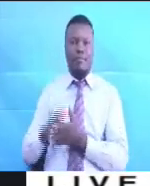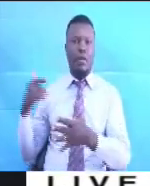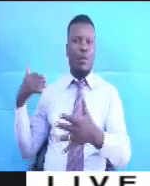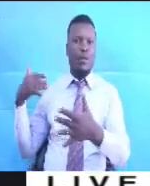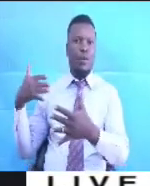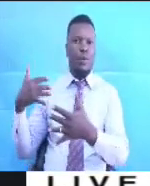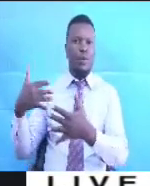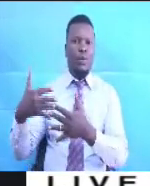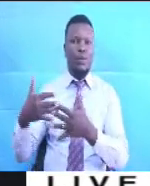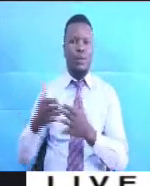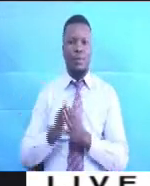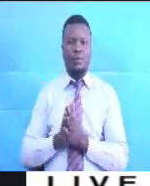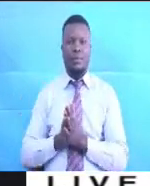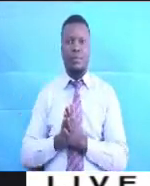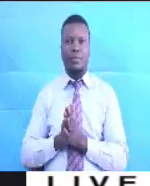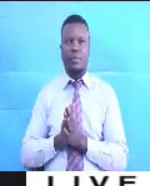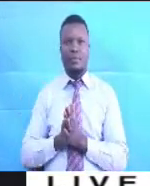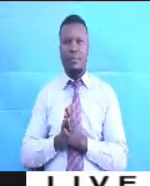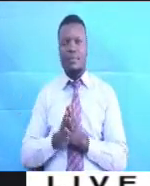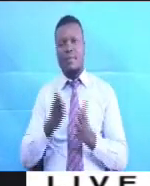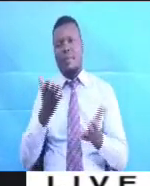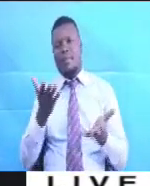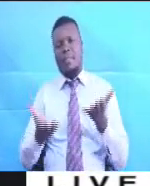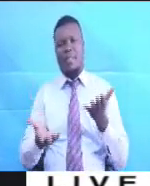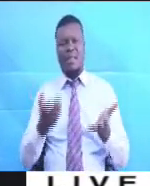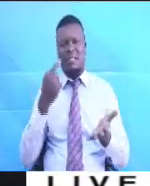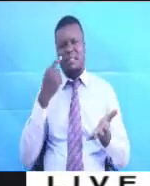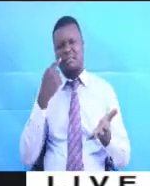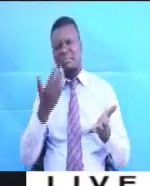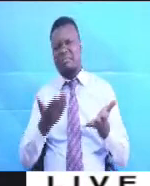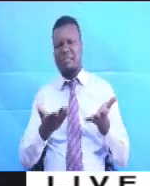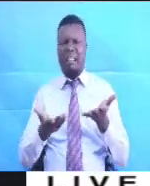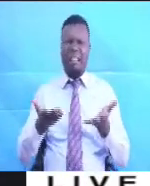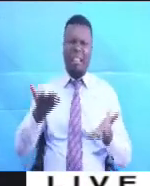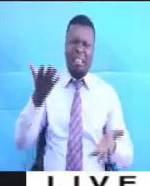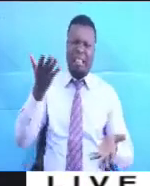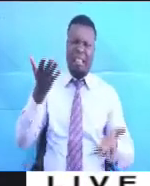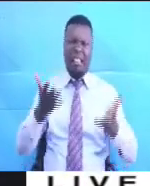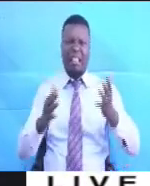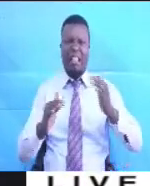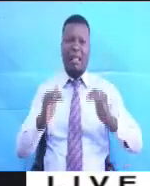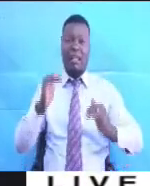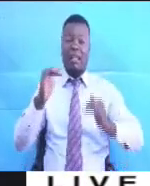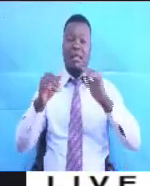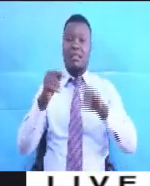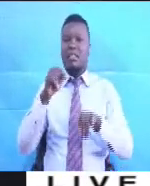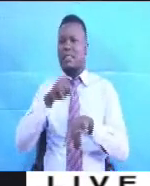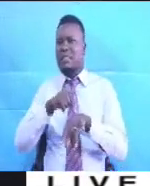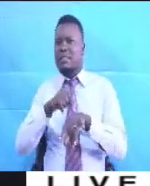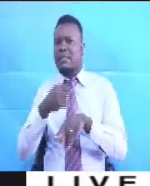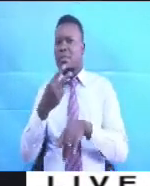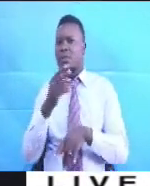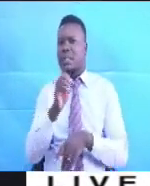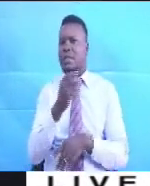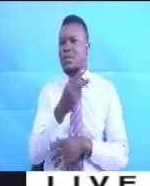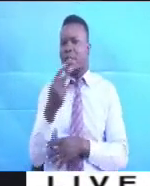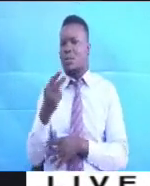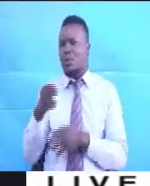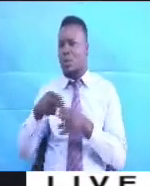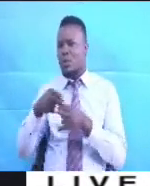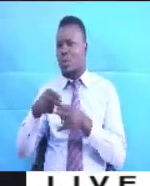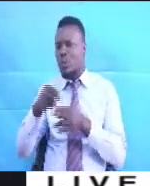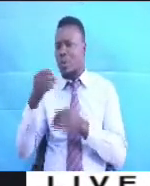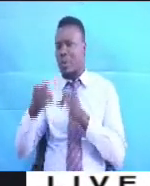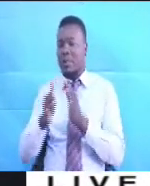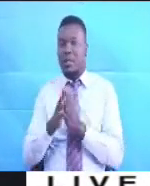a decade. We only saw inflation begin to rise towards the end of 2022,